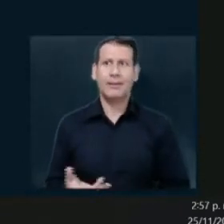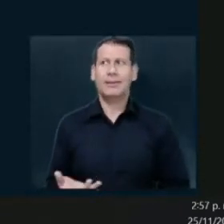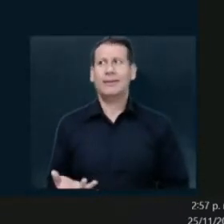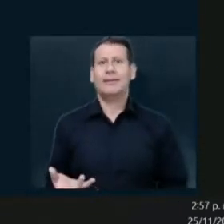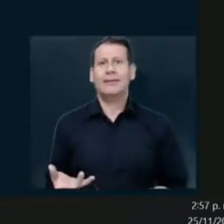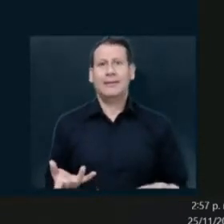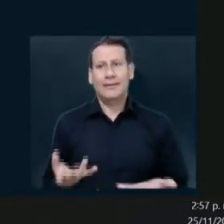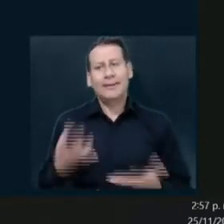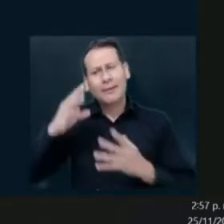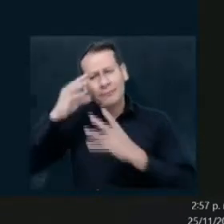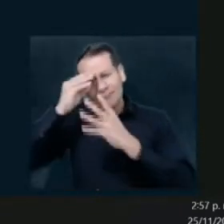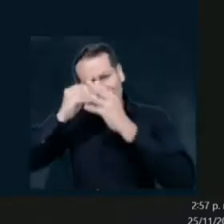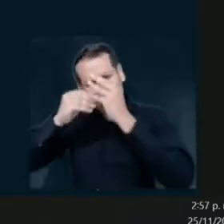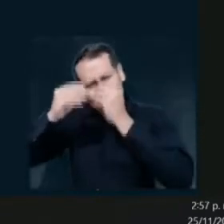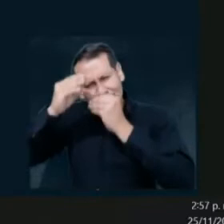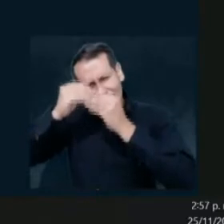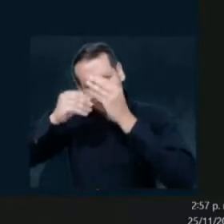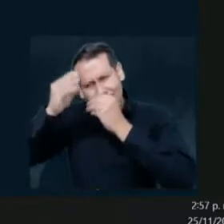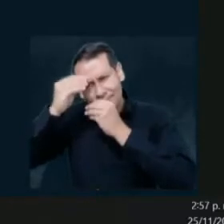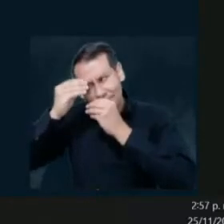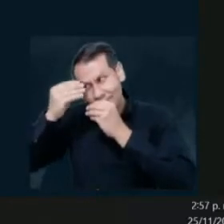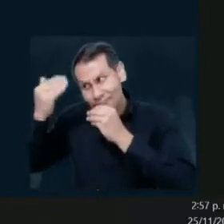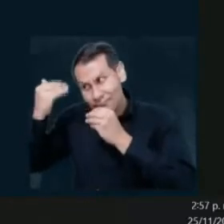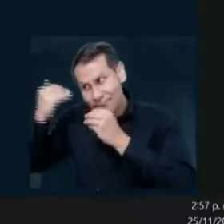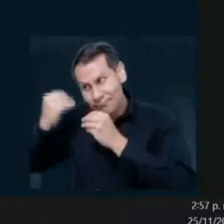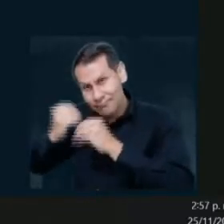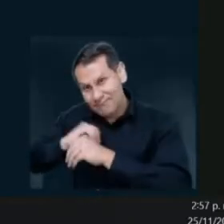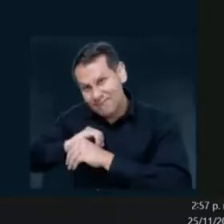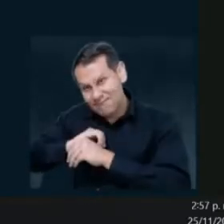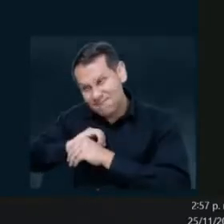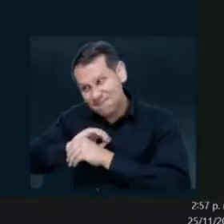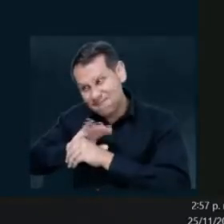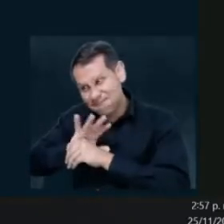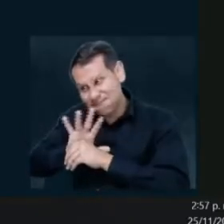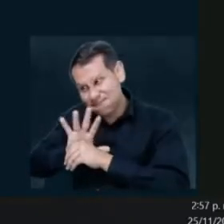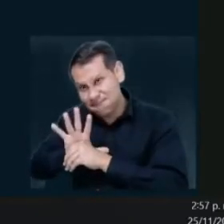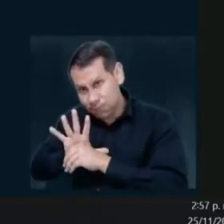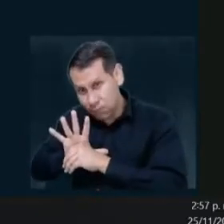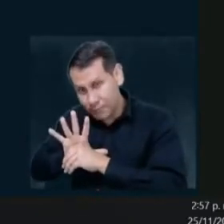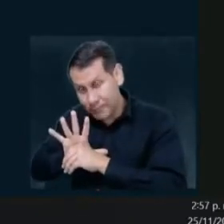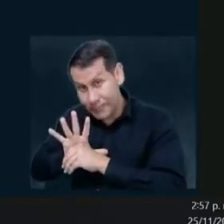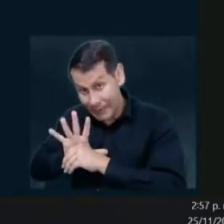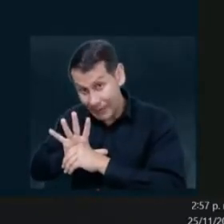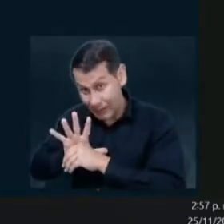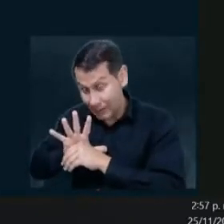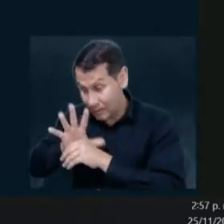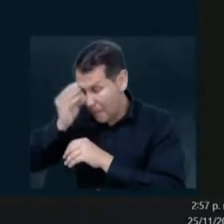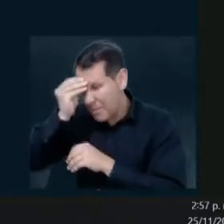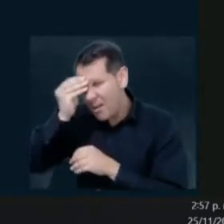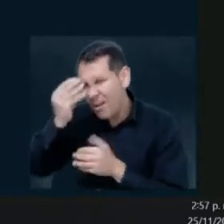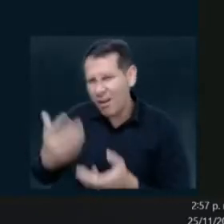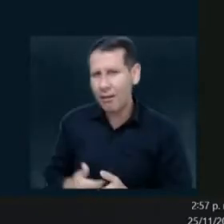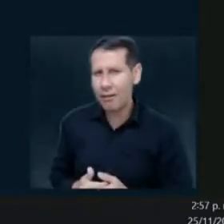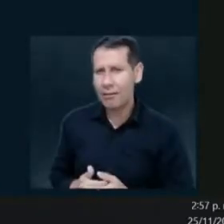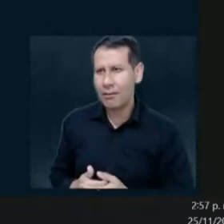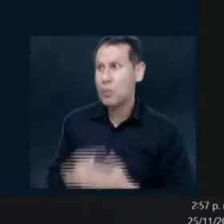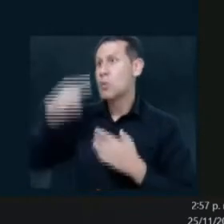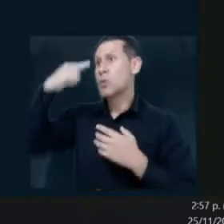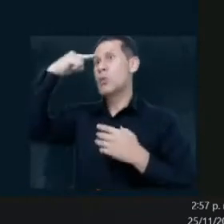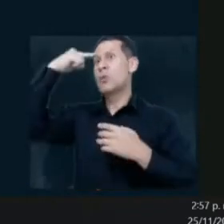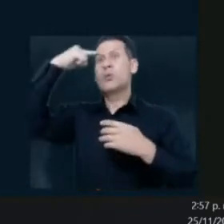we have learned plenty. And one of the things that were evident during the confinement of due to